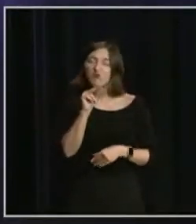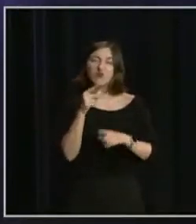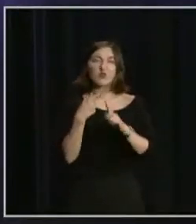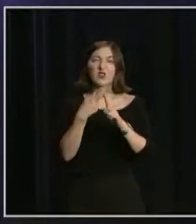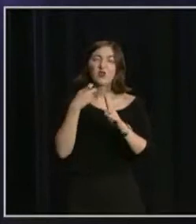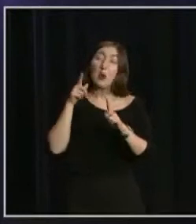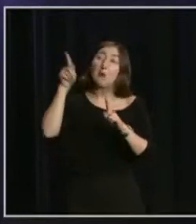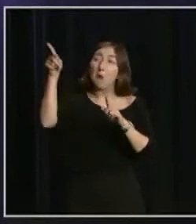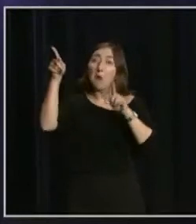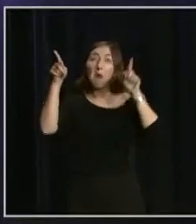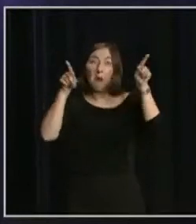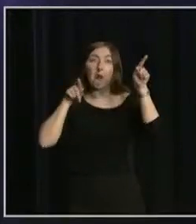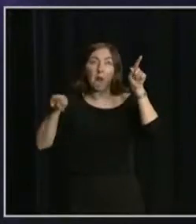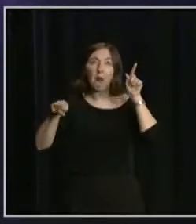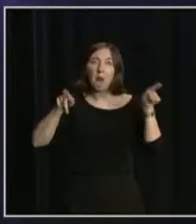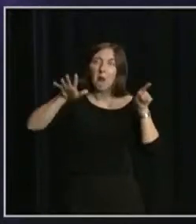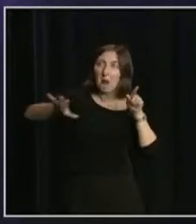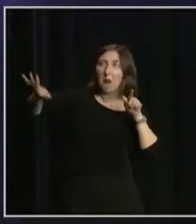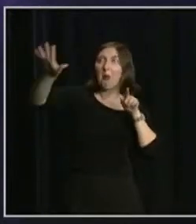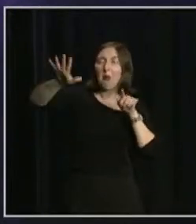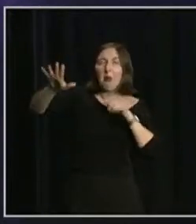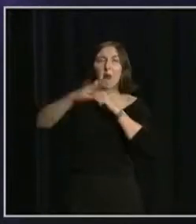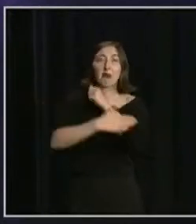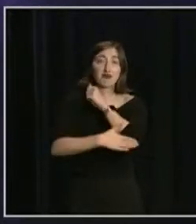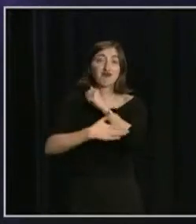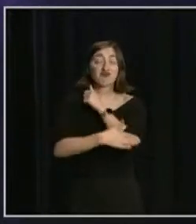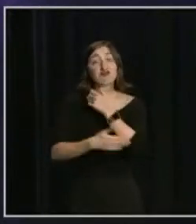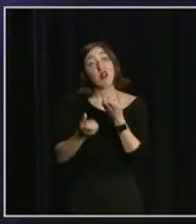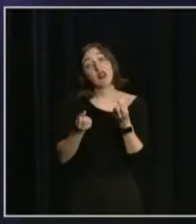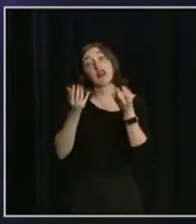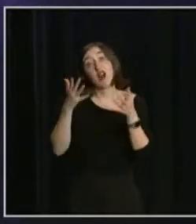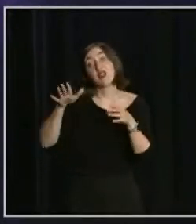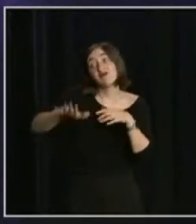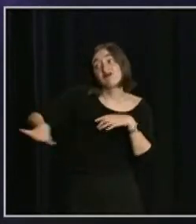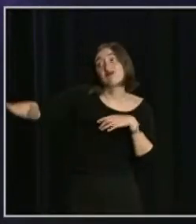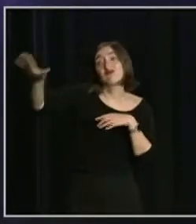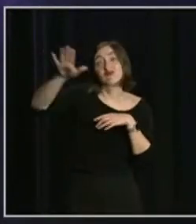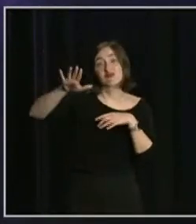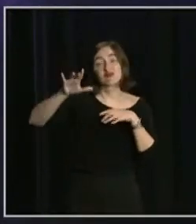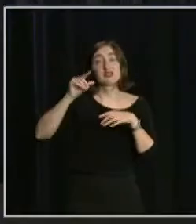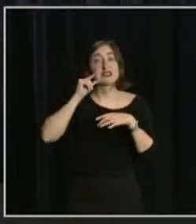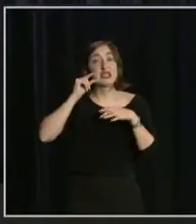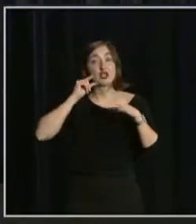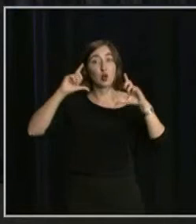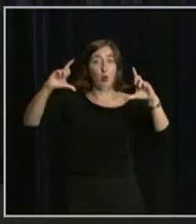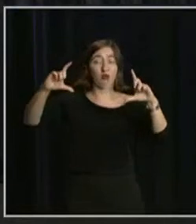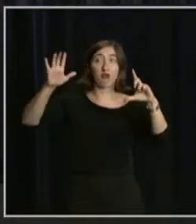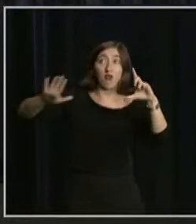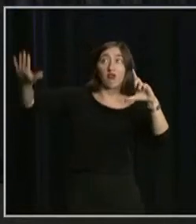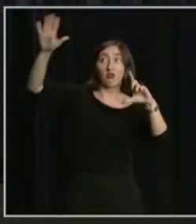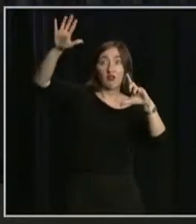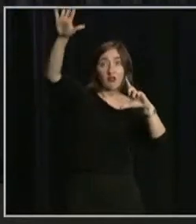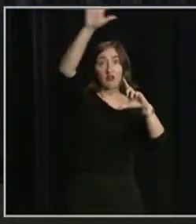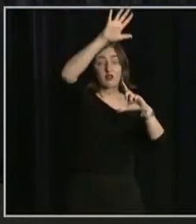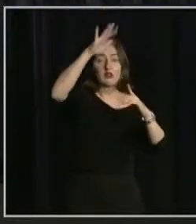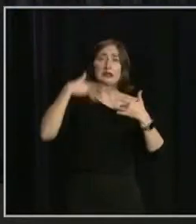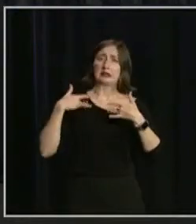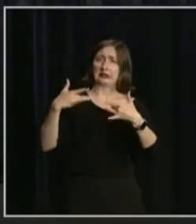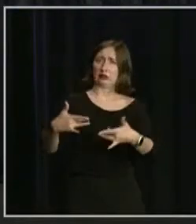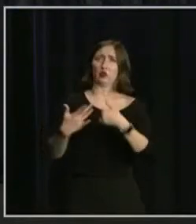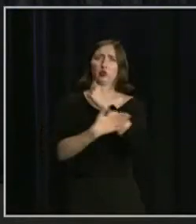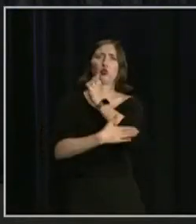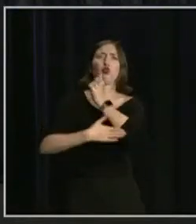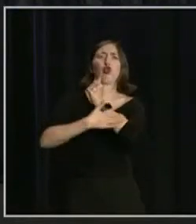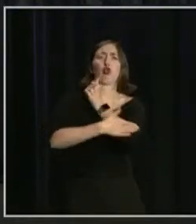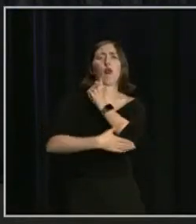is rural, and so a lot of them are coming to the urban areas. Yeah, and we've